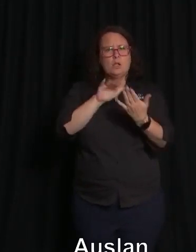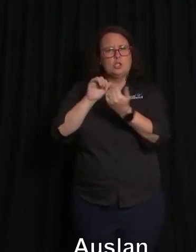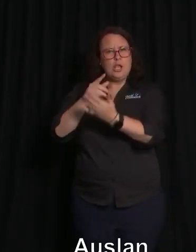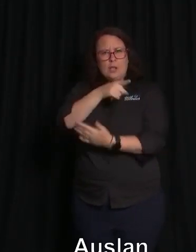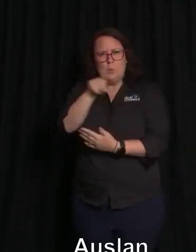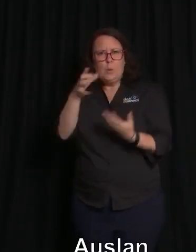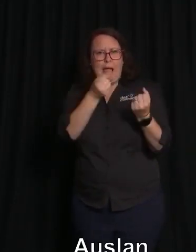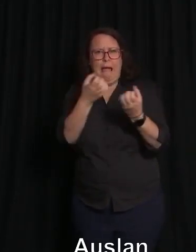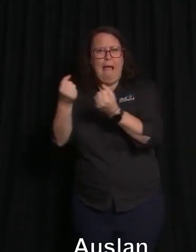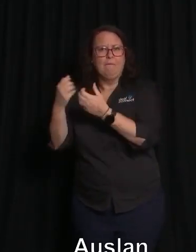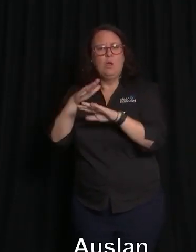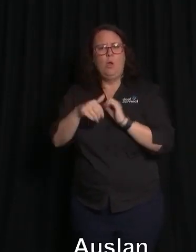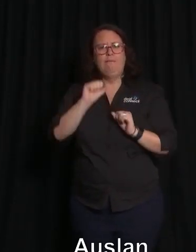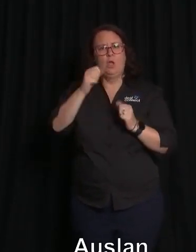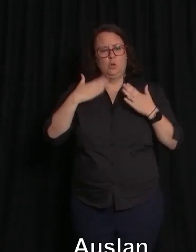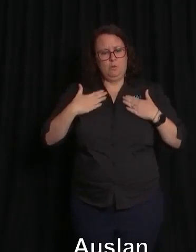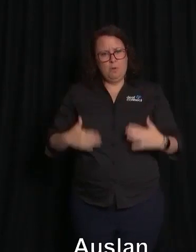when it comes to bodily autonomy?